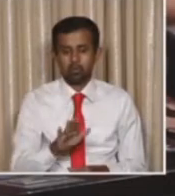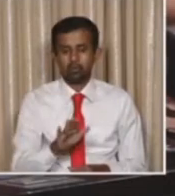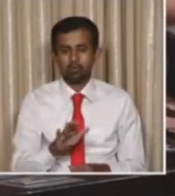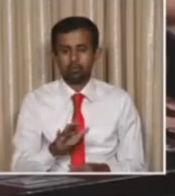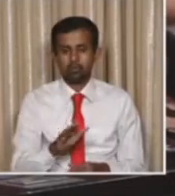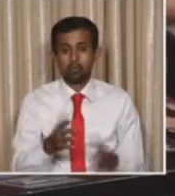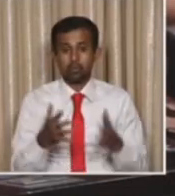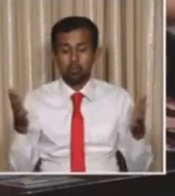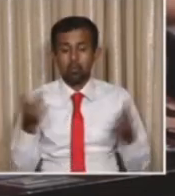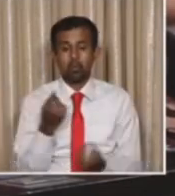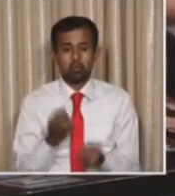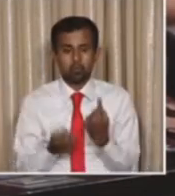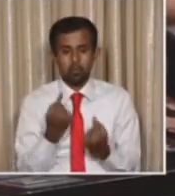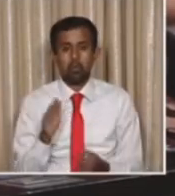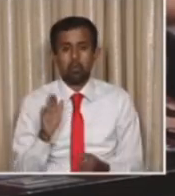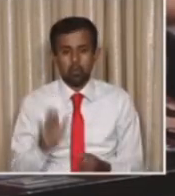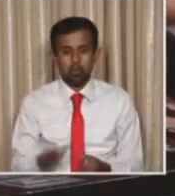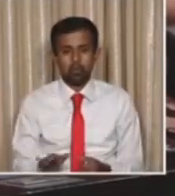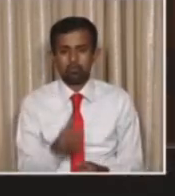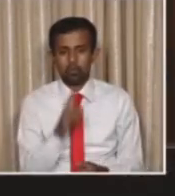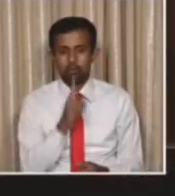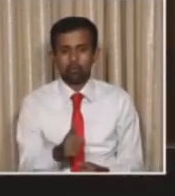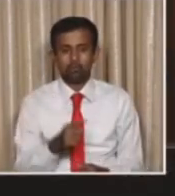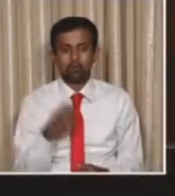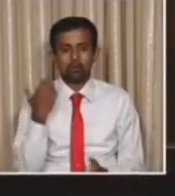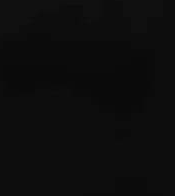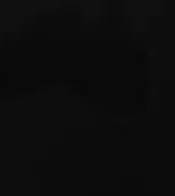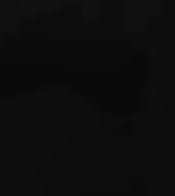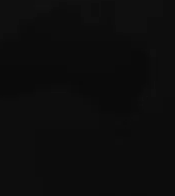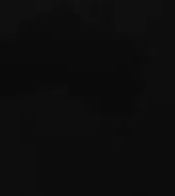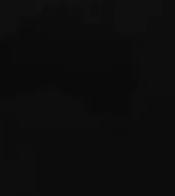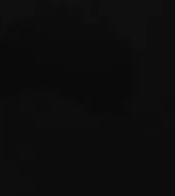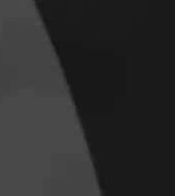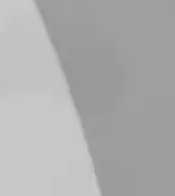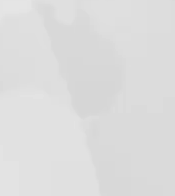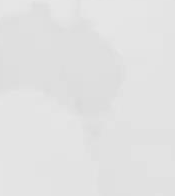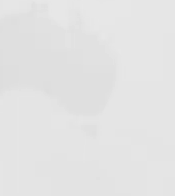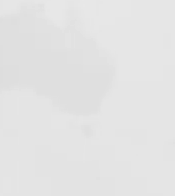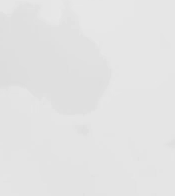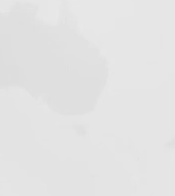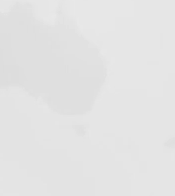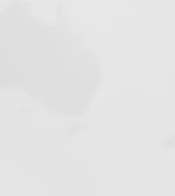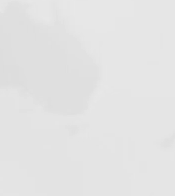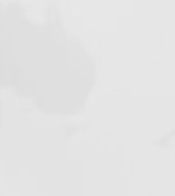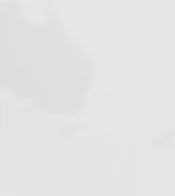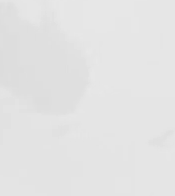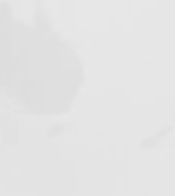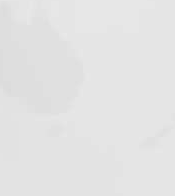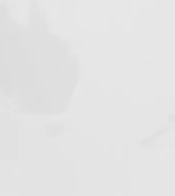asked for. Thank you, sir. Thank you.